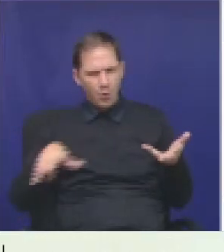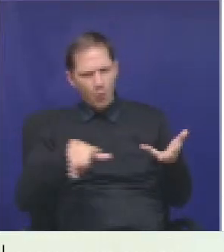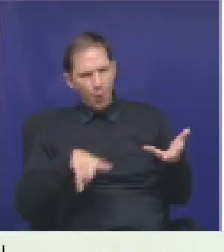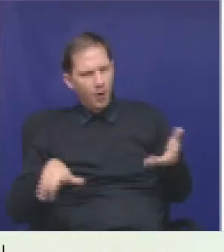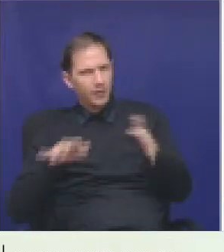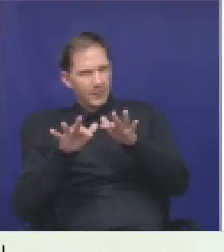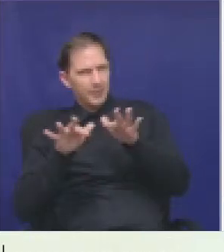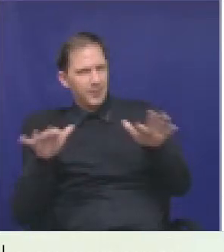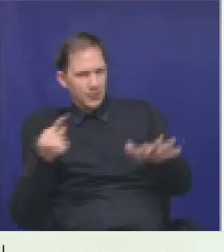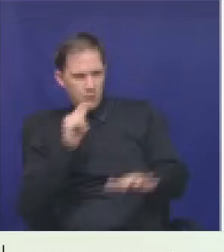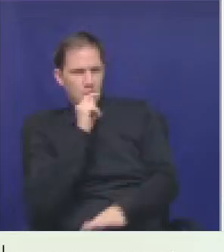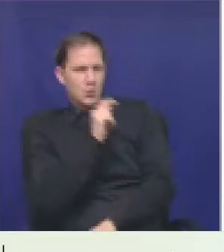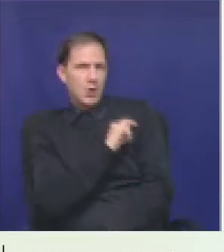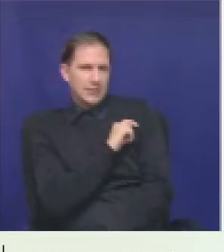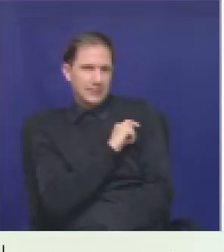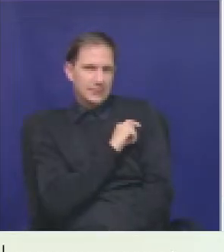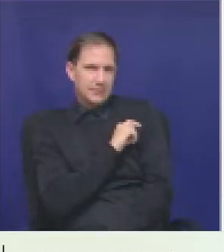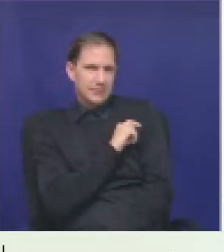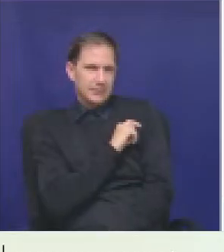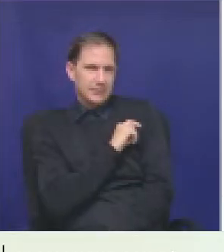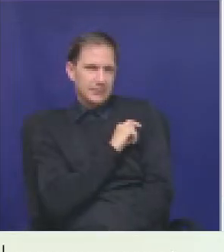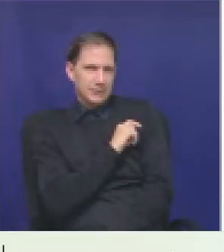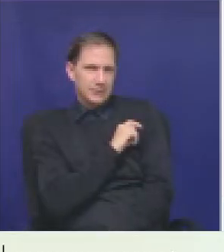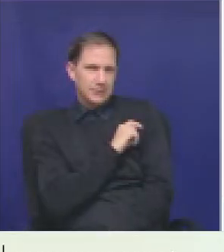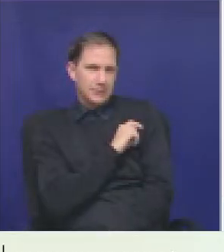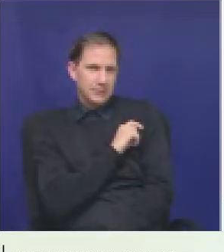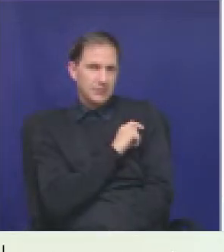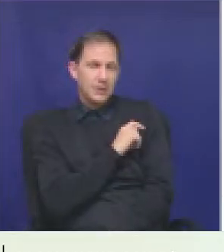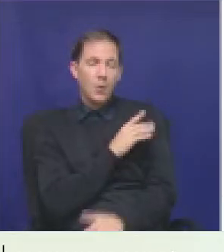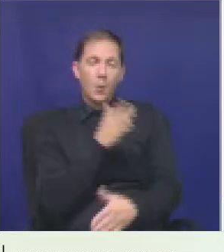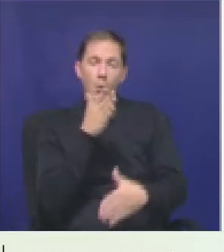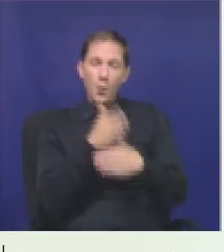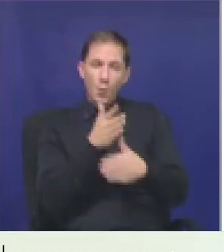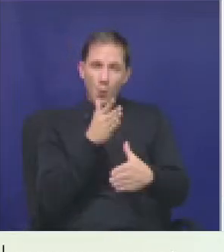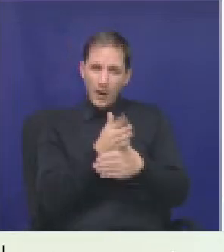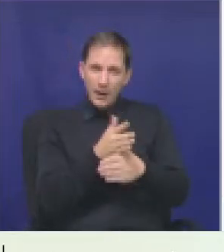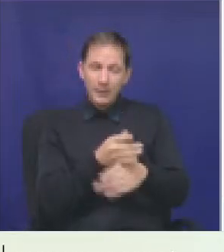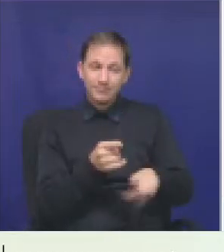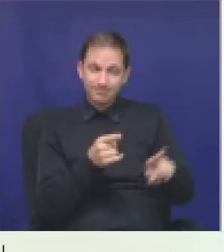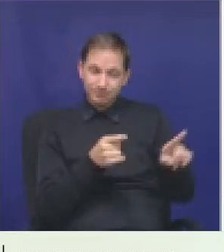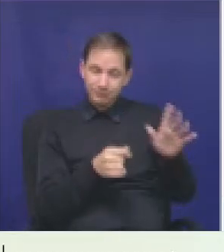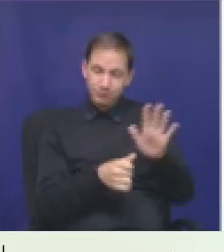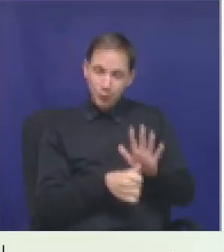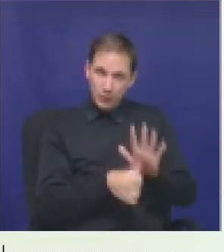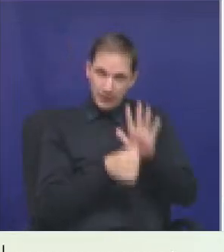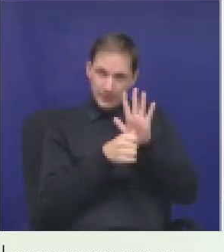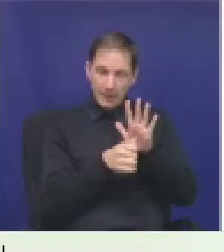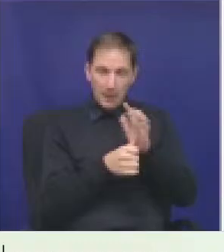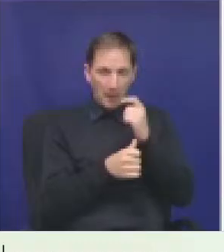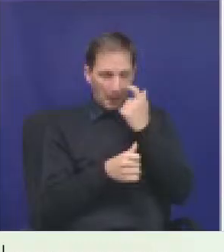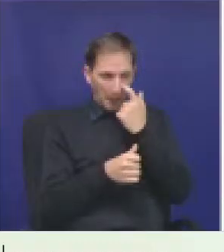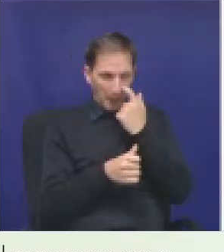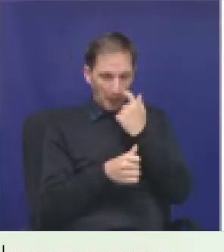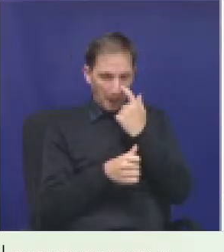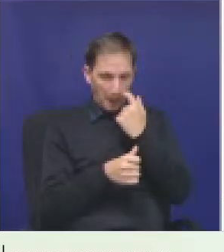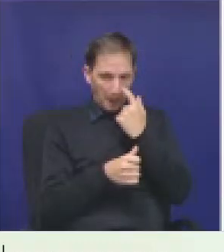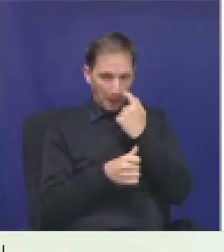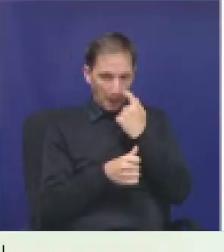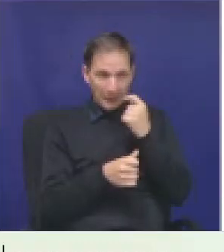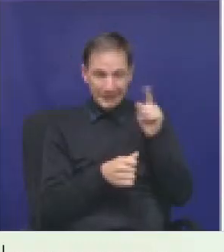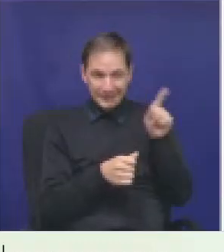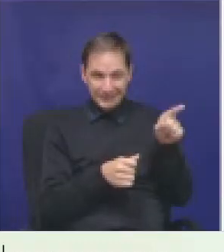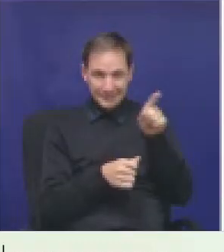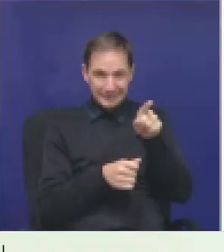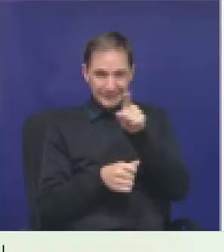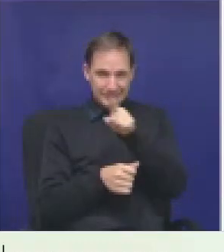Stats SA does not work from afar. The work of the National Statistics Office reinforces the simple fact that the interconnectedness